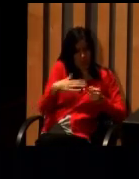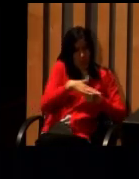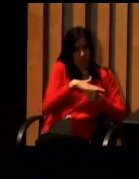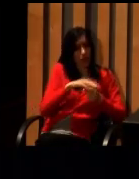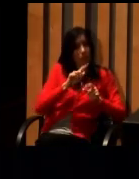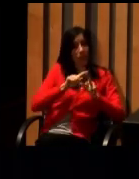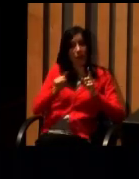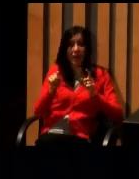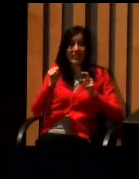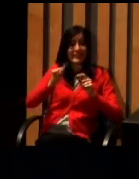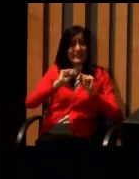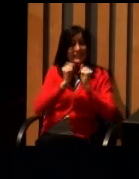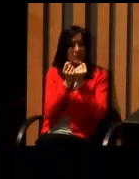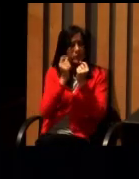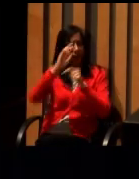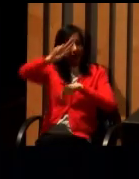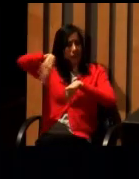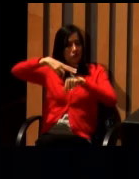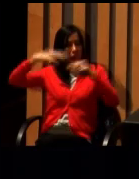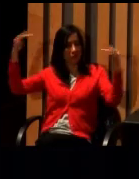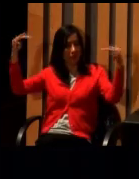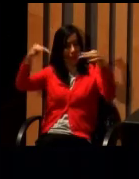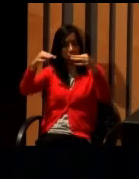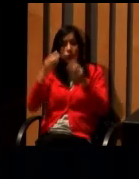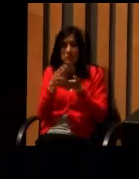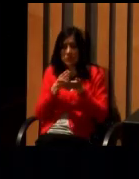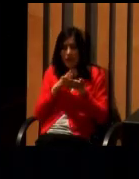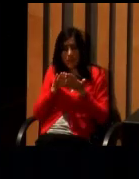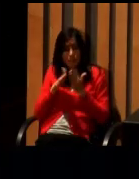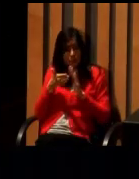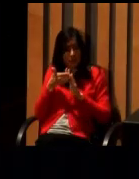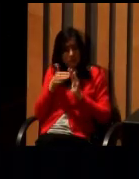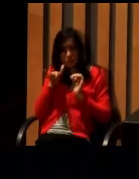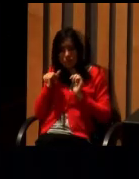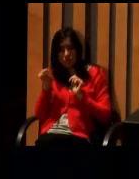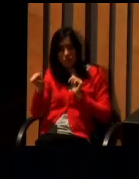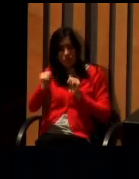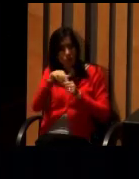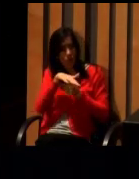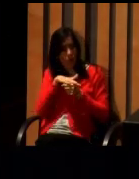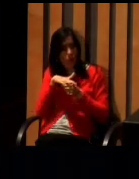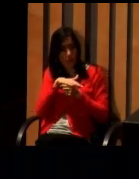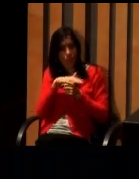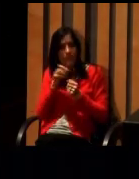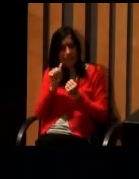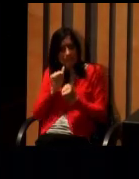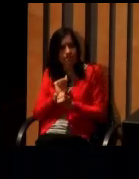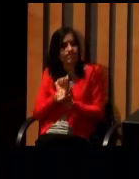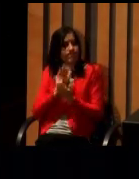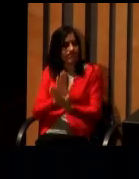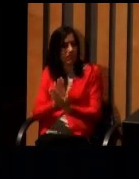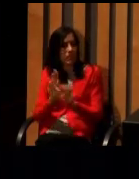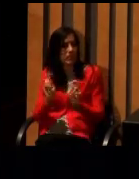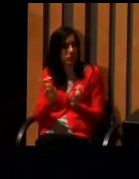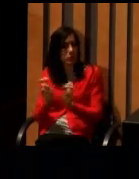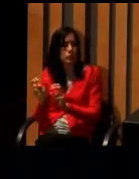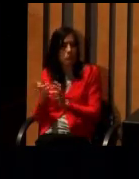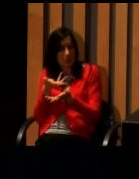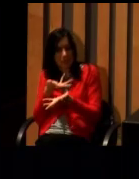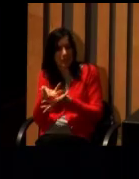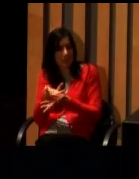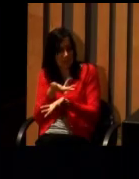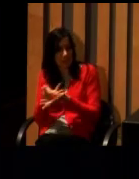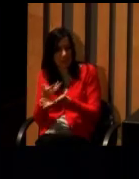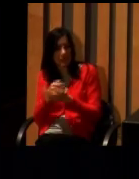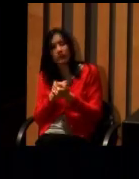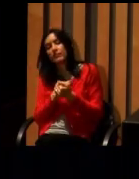There are some communities dealing with this issue, and it's interesting